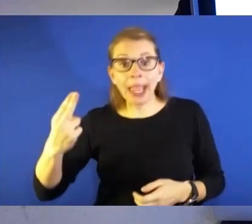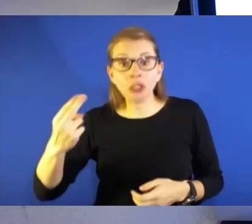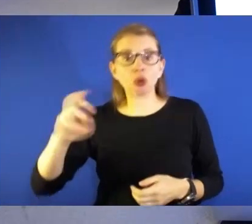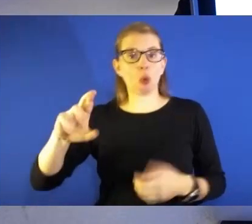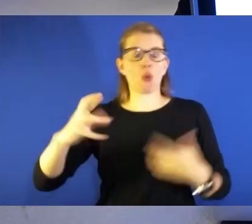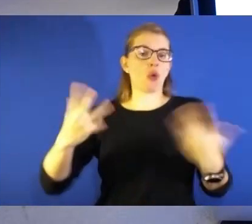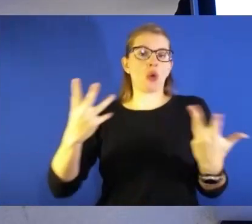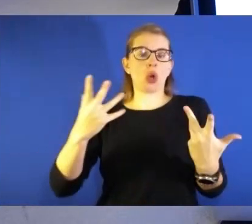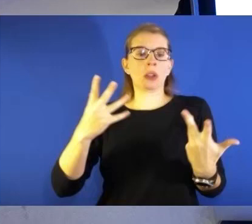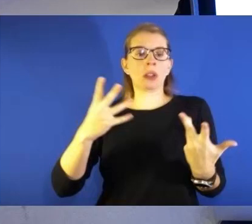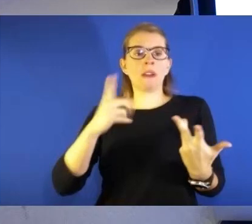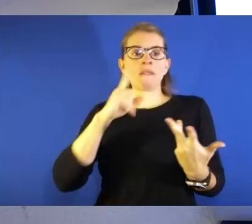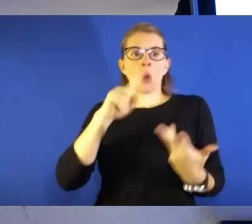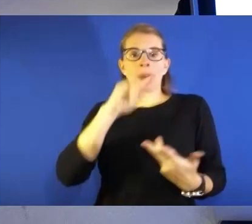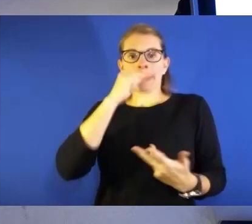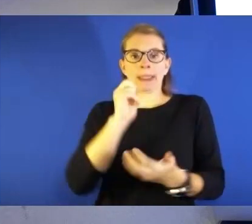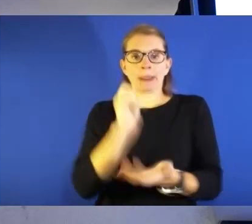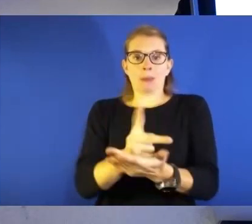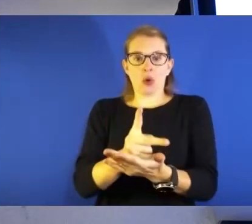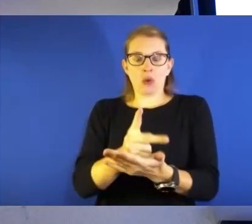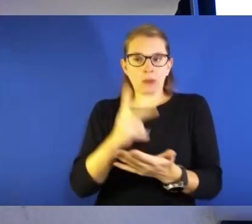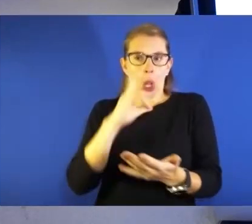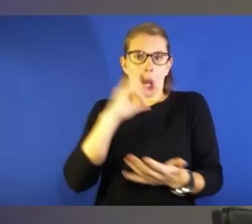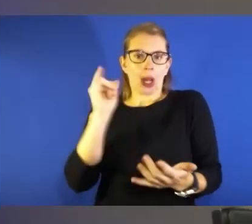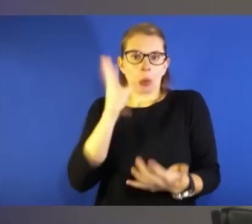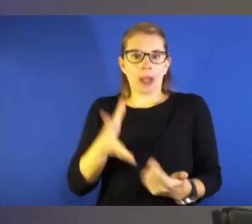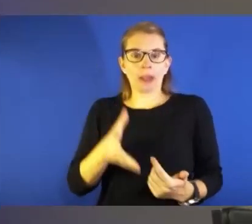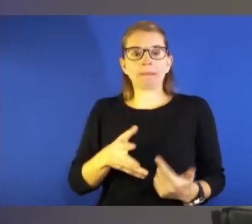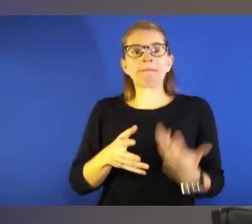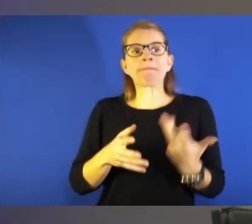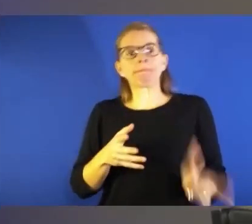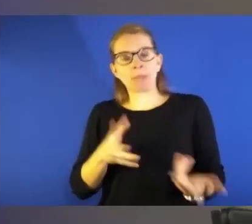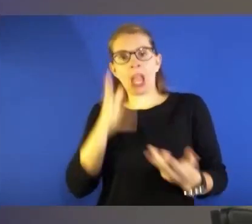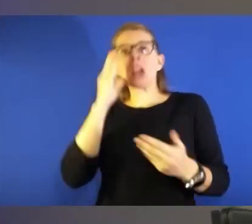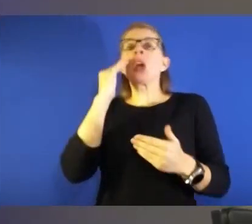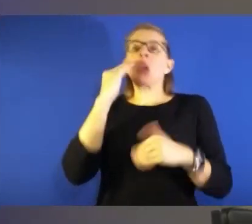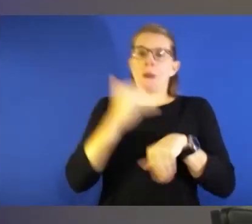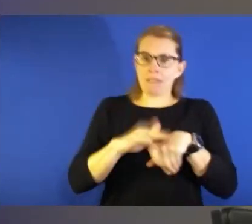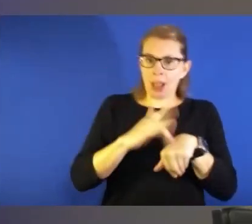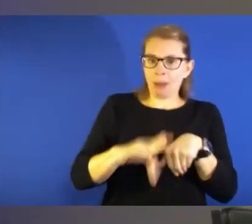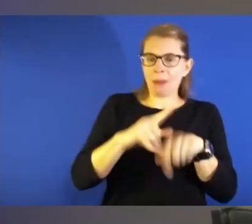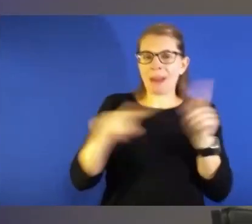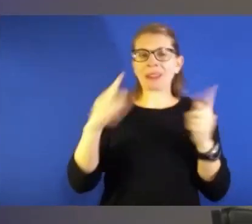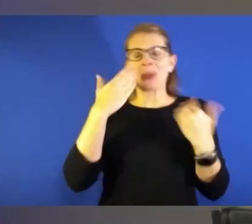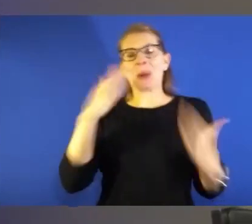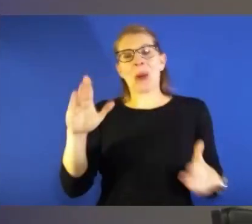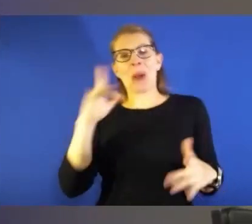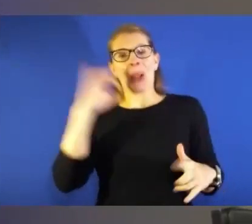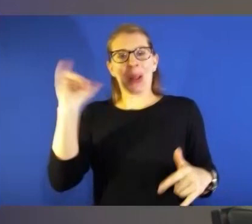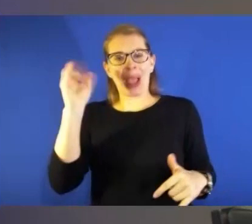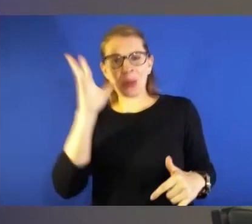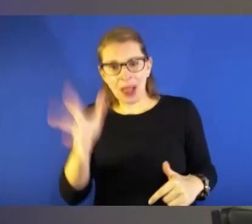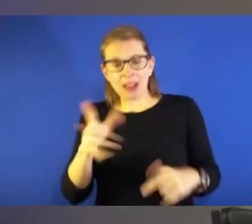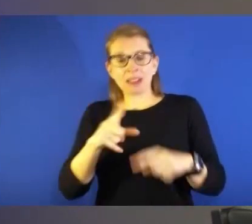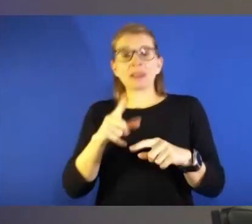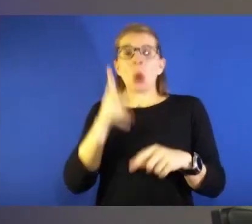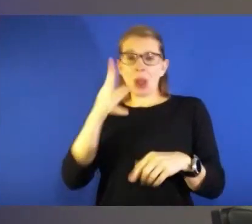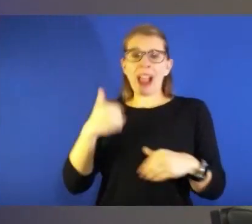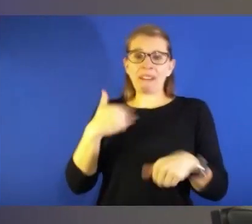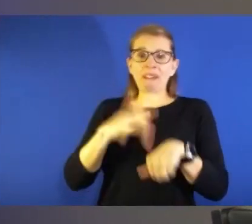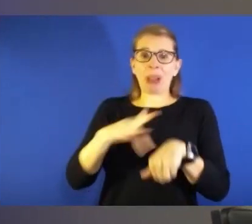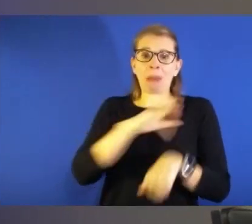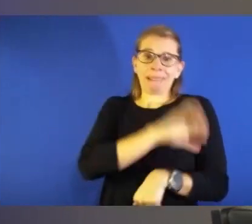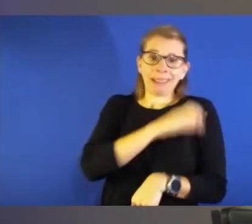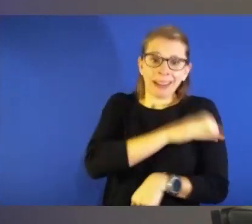get approved? I wish that I knew the answers to that. I know we are going to have it available. I know we're going to have it in our clinics. I'm certain that we'll do everything we can to optimize